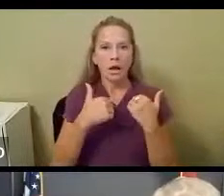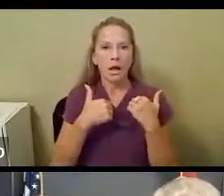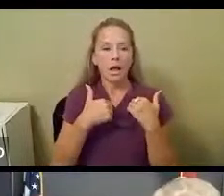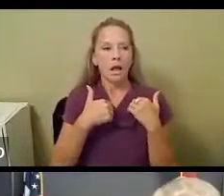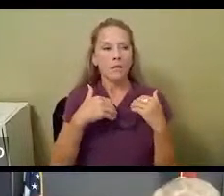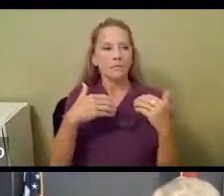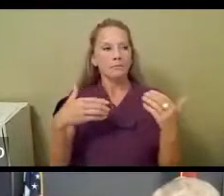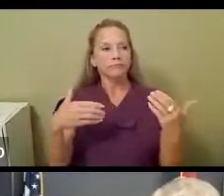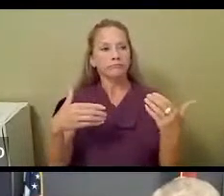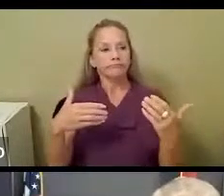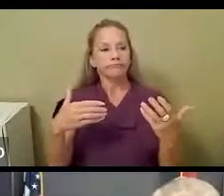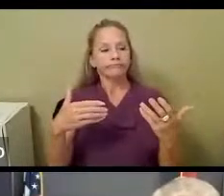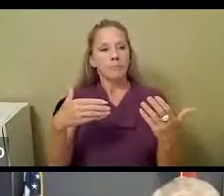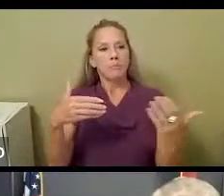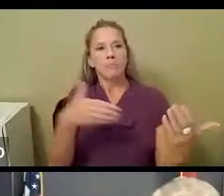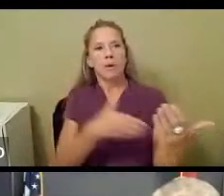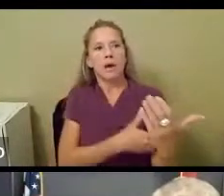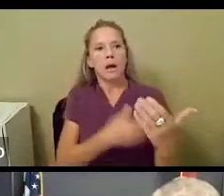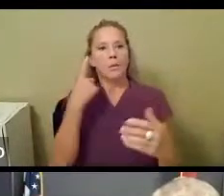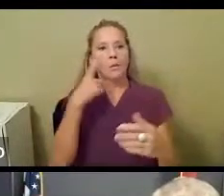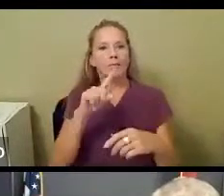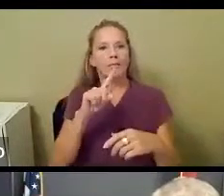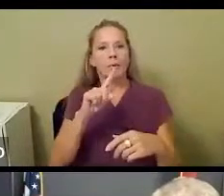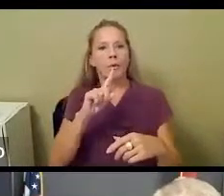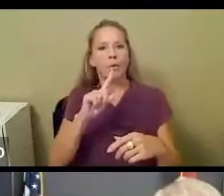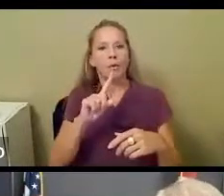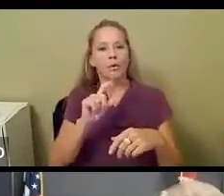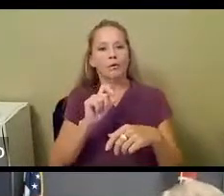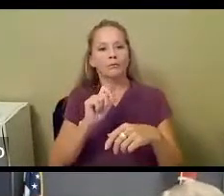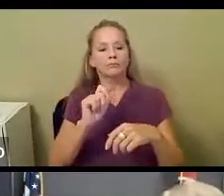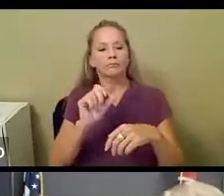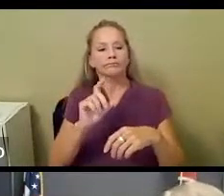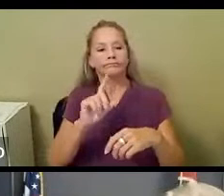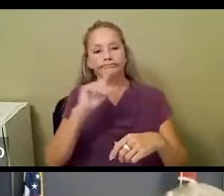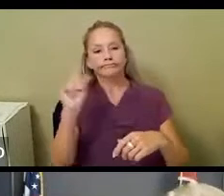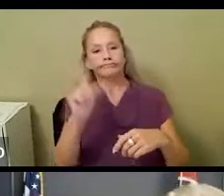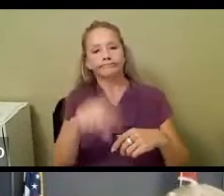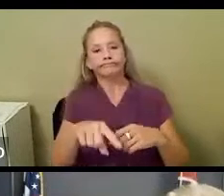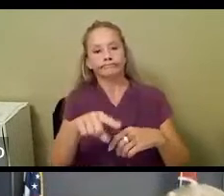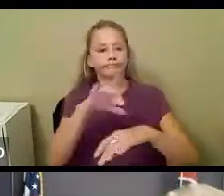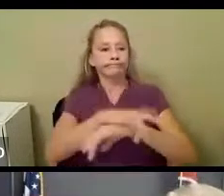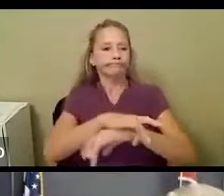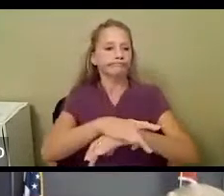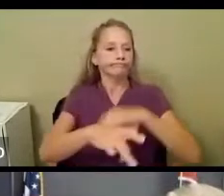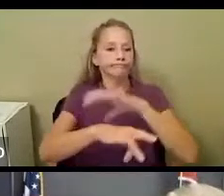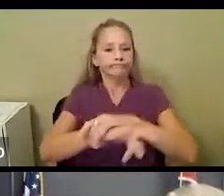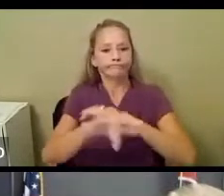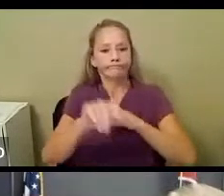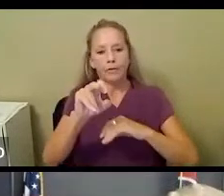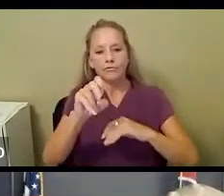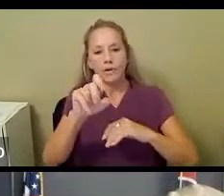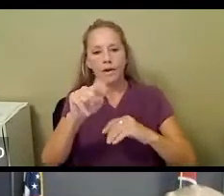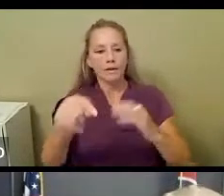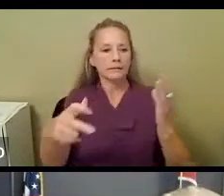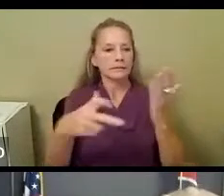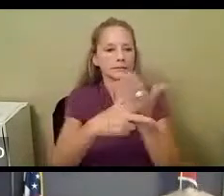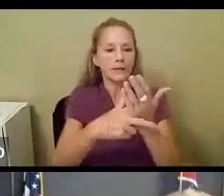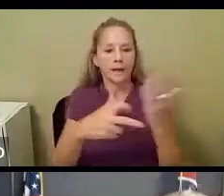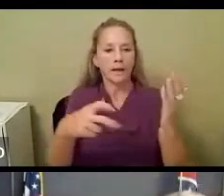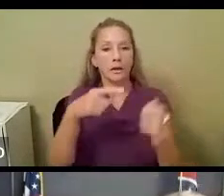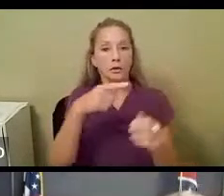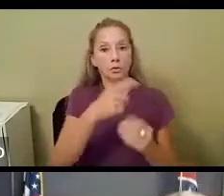This board doesn't have the authority to arrest or cite anyone. So all you can do is pass